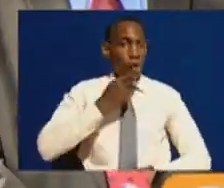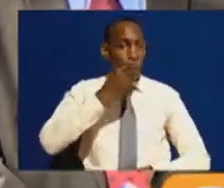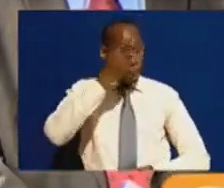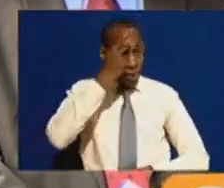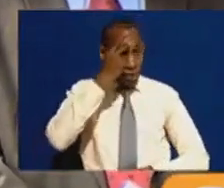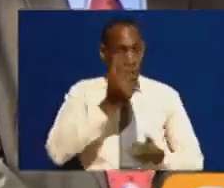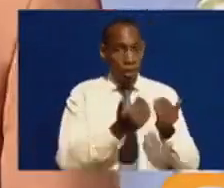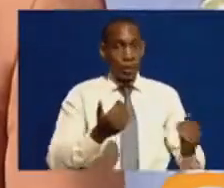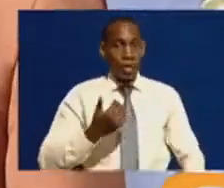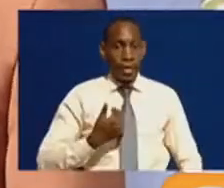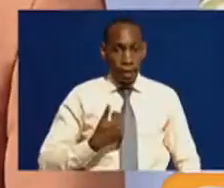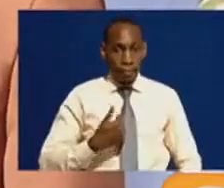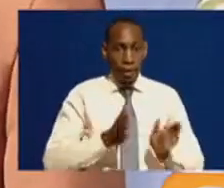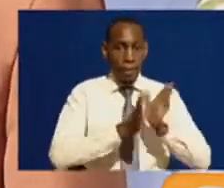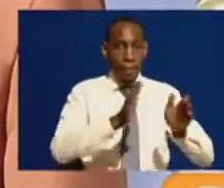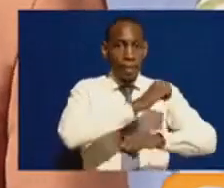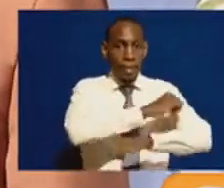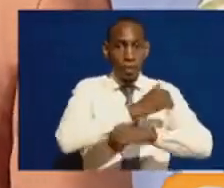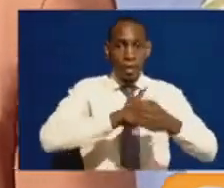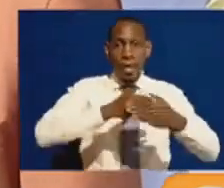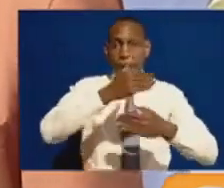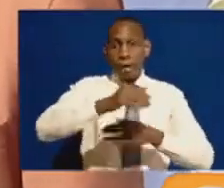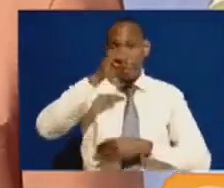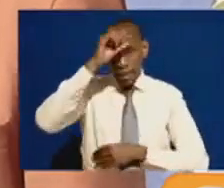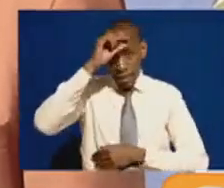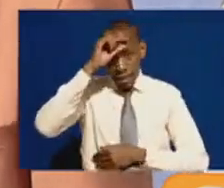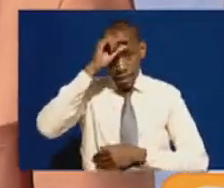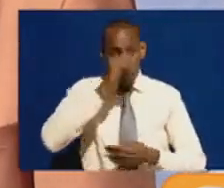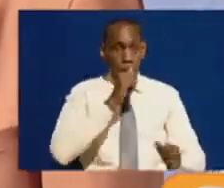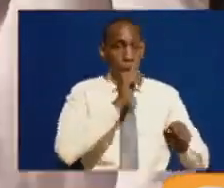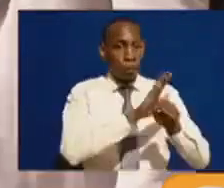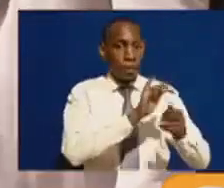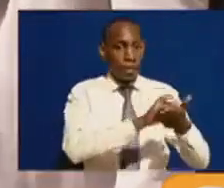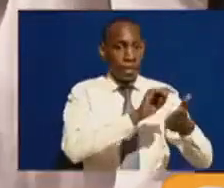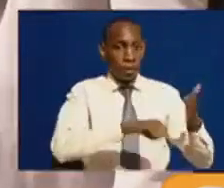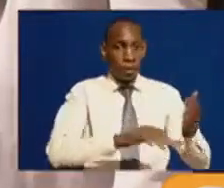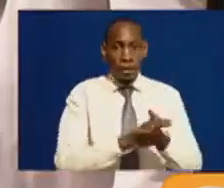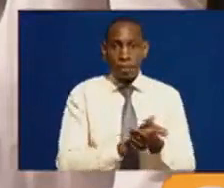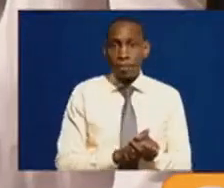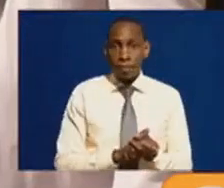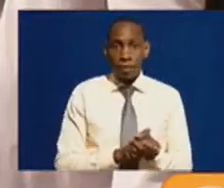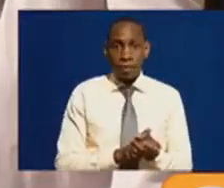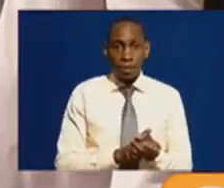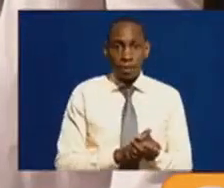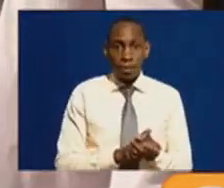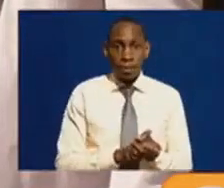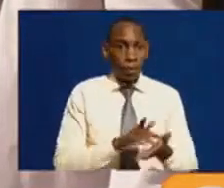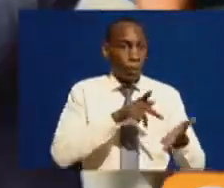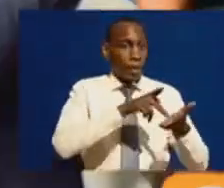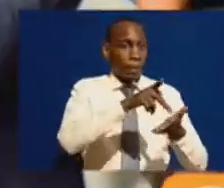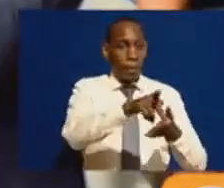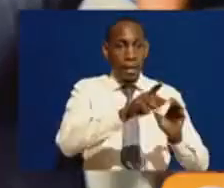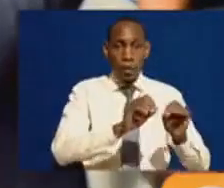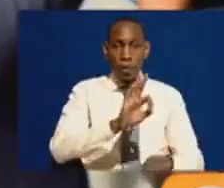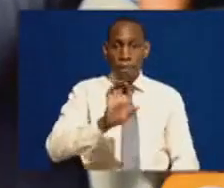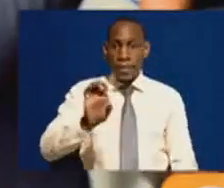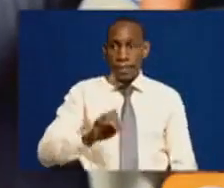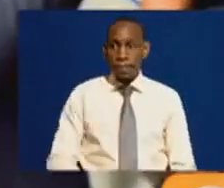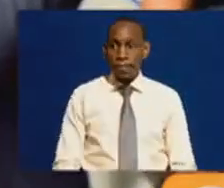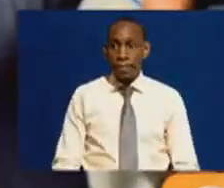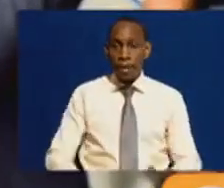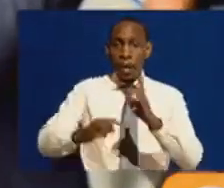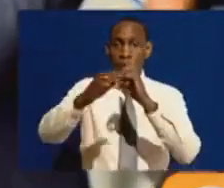walio na watoto kwenye shule za umma baada ya serikali kuhakikishia kuwa hawatakuwa na kisunzi cha karo. In total,